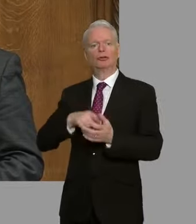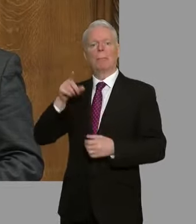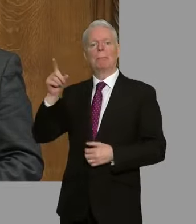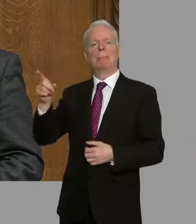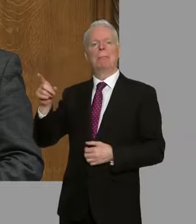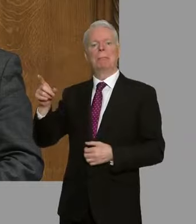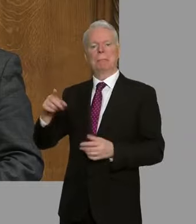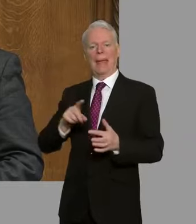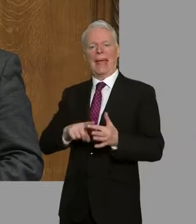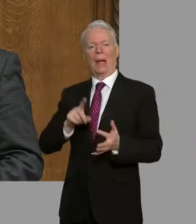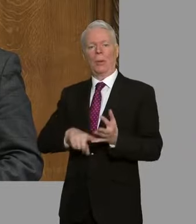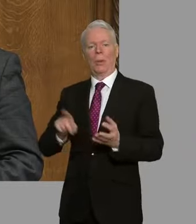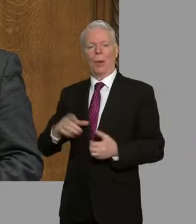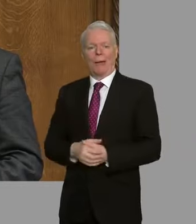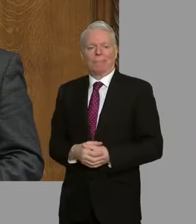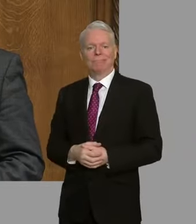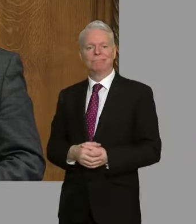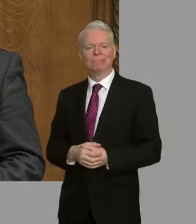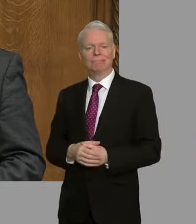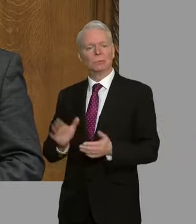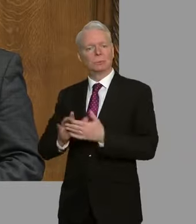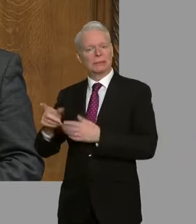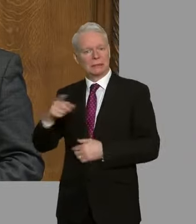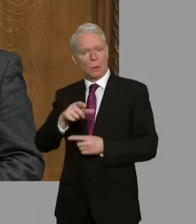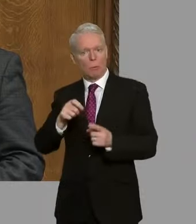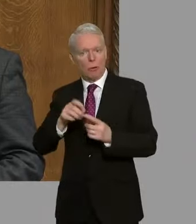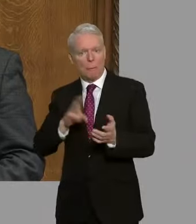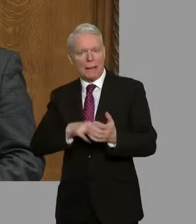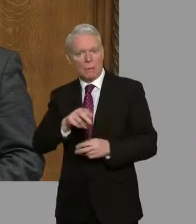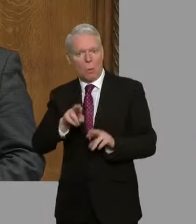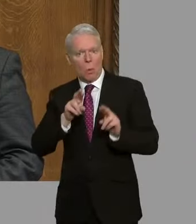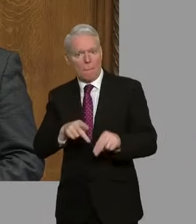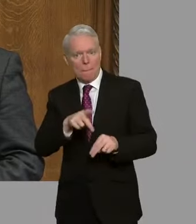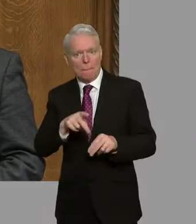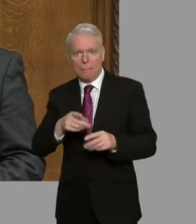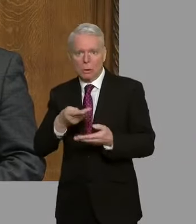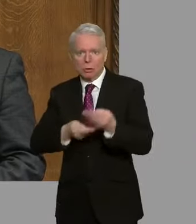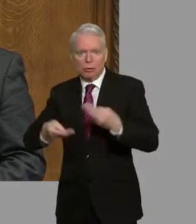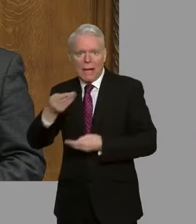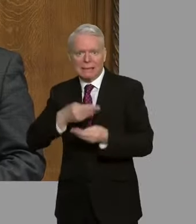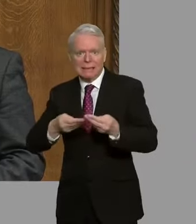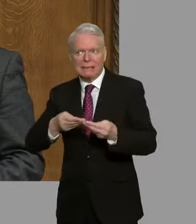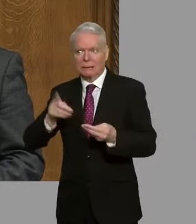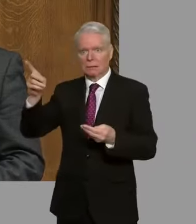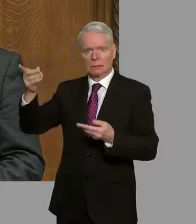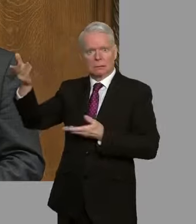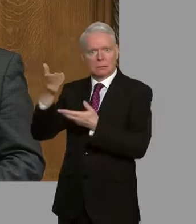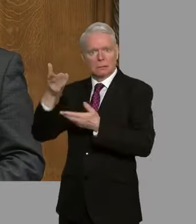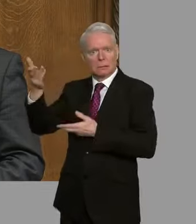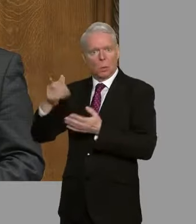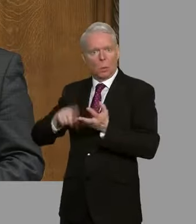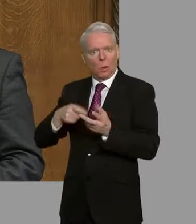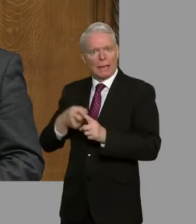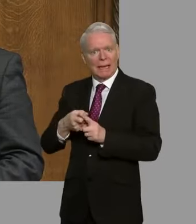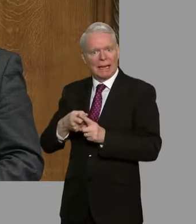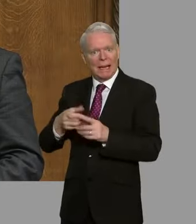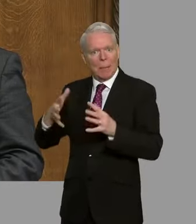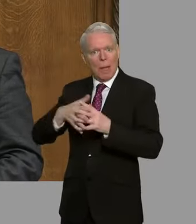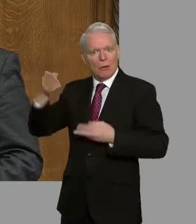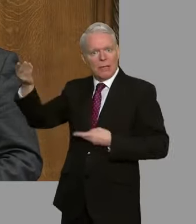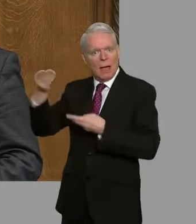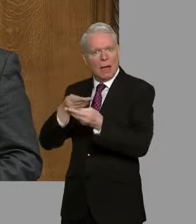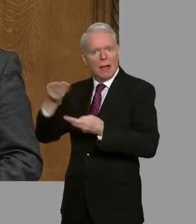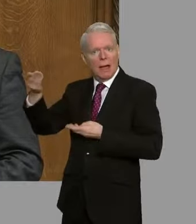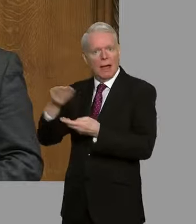Kingdom, namely Northern Ireland, are the EU's trade laws, and in circumstances where the laws governing goods and